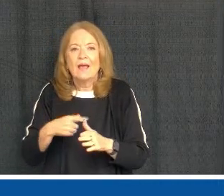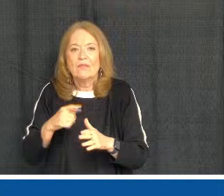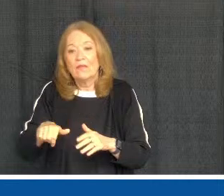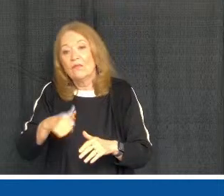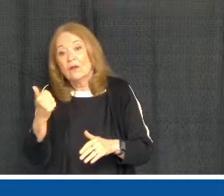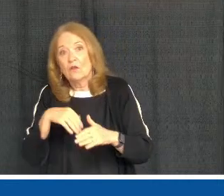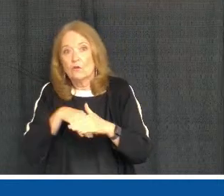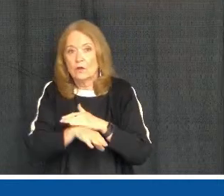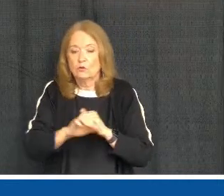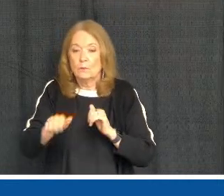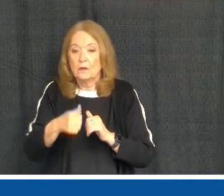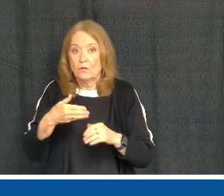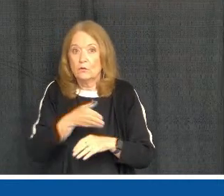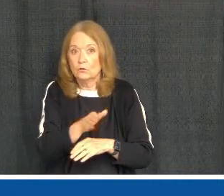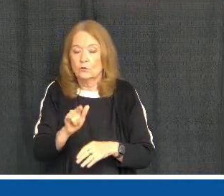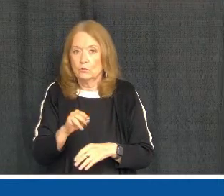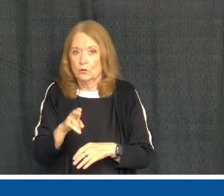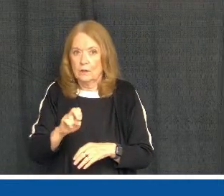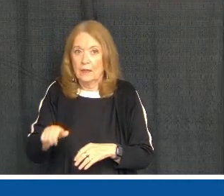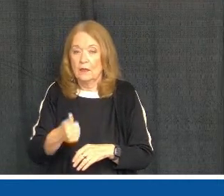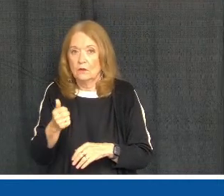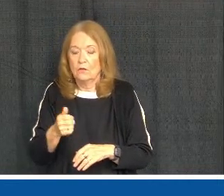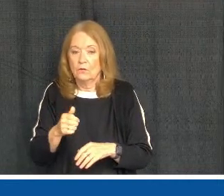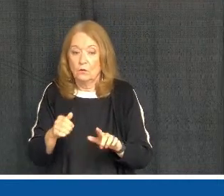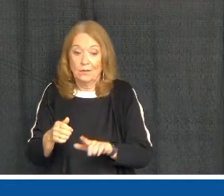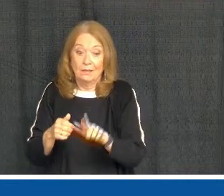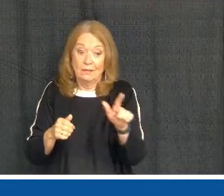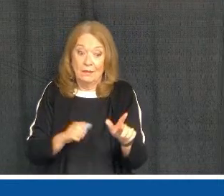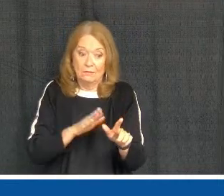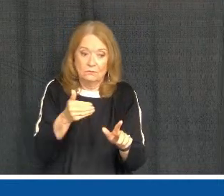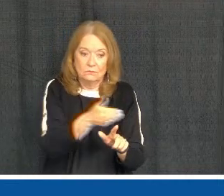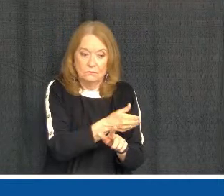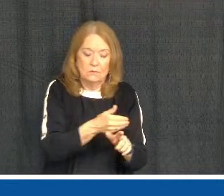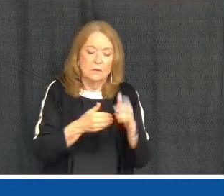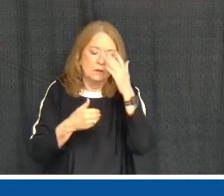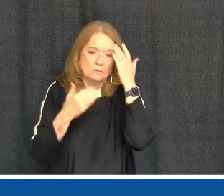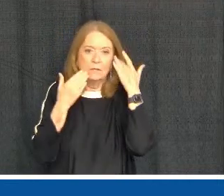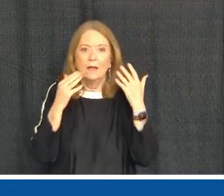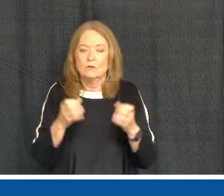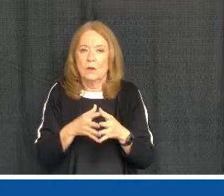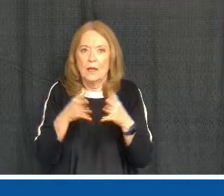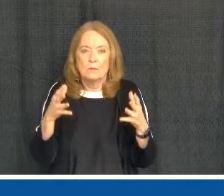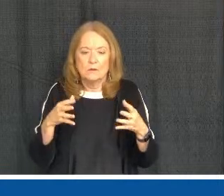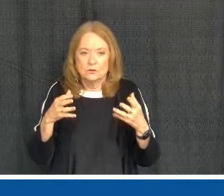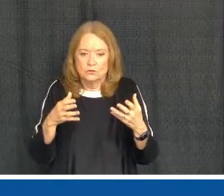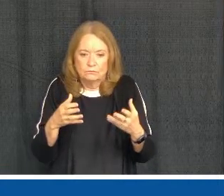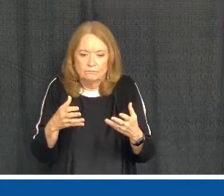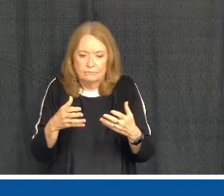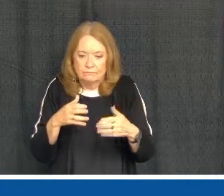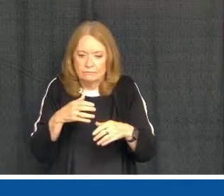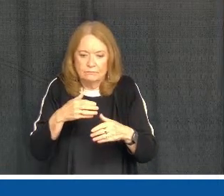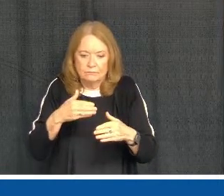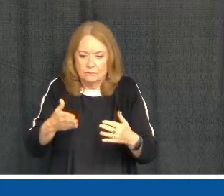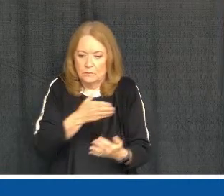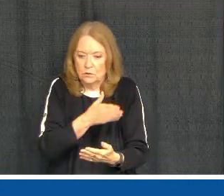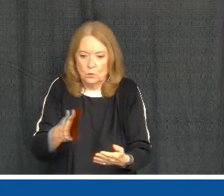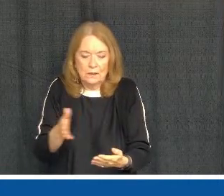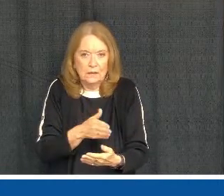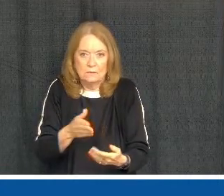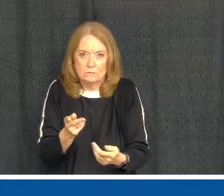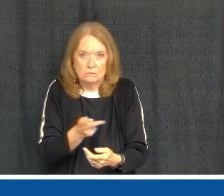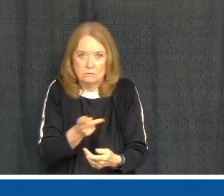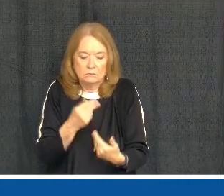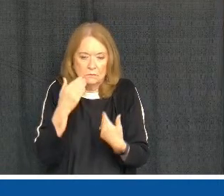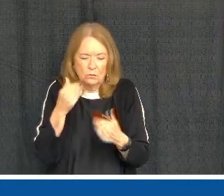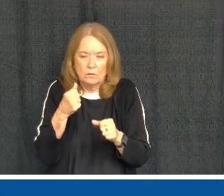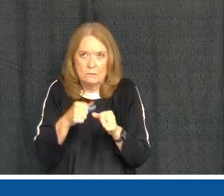it'll be another turning lane and another left turn lane in. I can't speak to how much widening is going to happen between those driveways. I don't quite remember